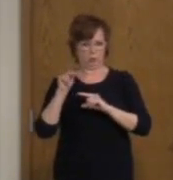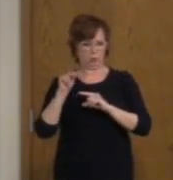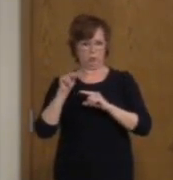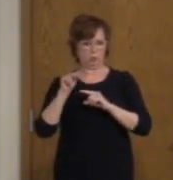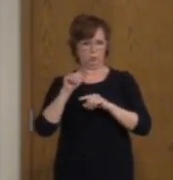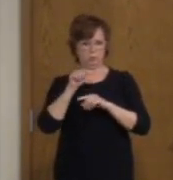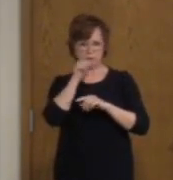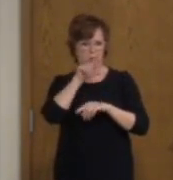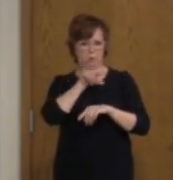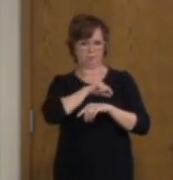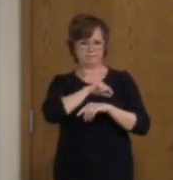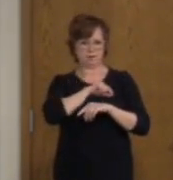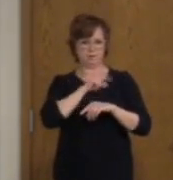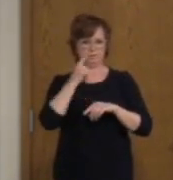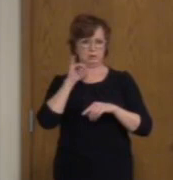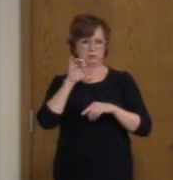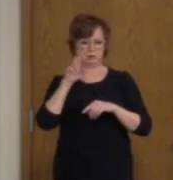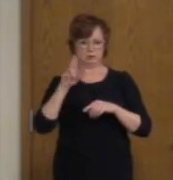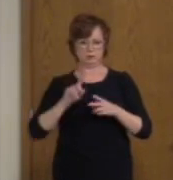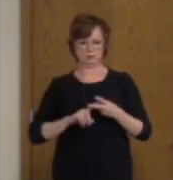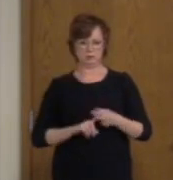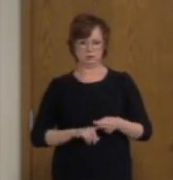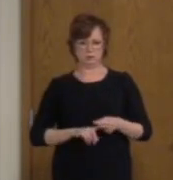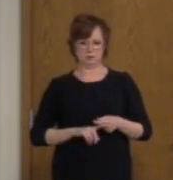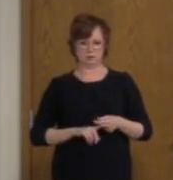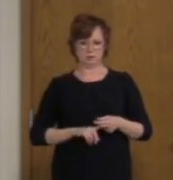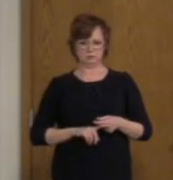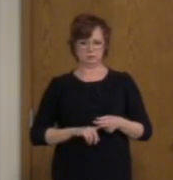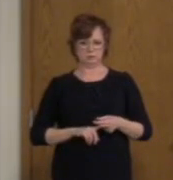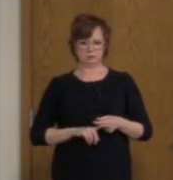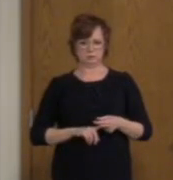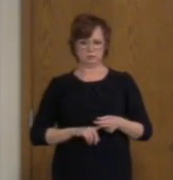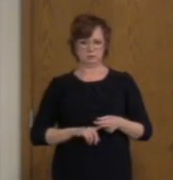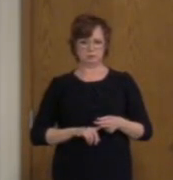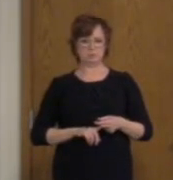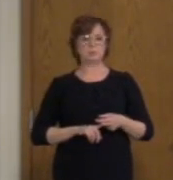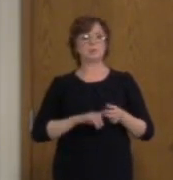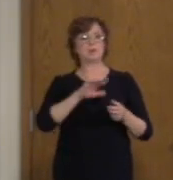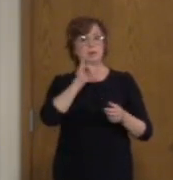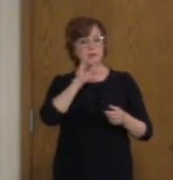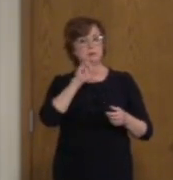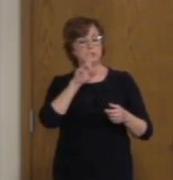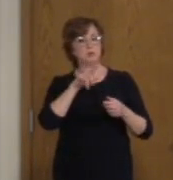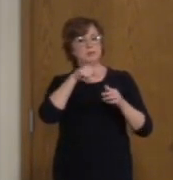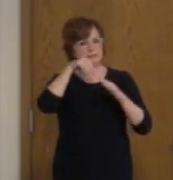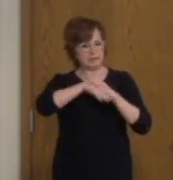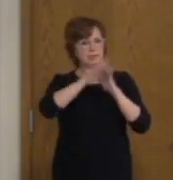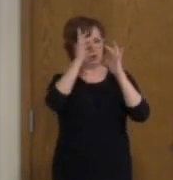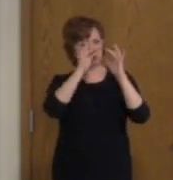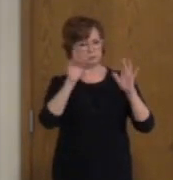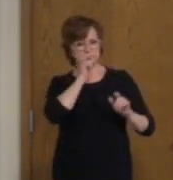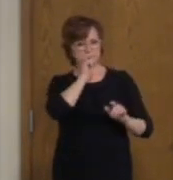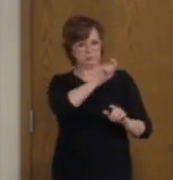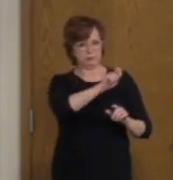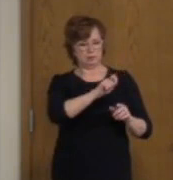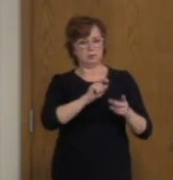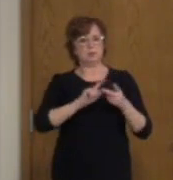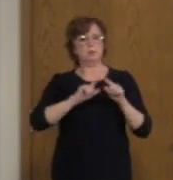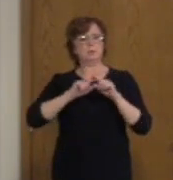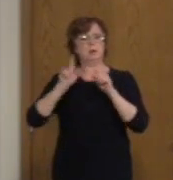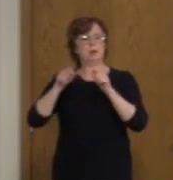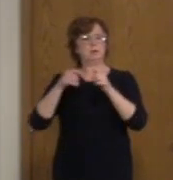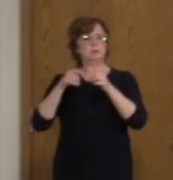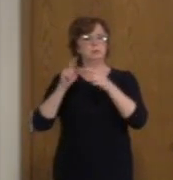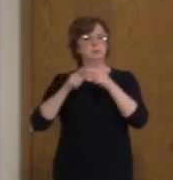for COVID and non-COVID patients is within our centers that have ICUs, and the upskilling of physicians, the purchasing of equipment